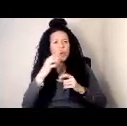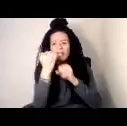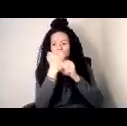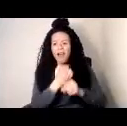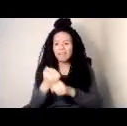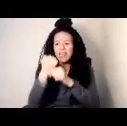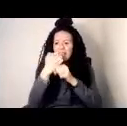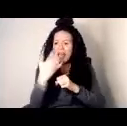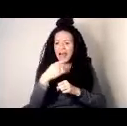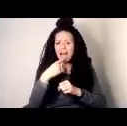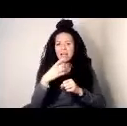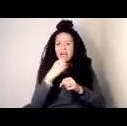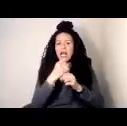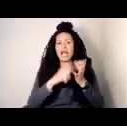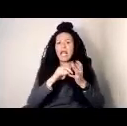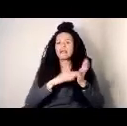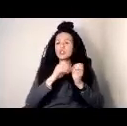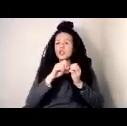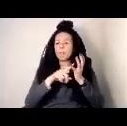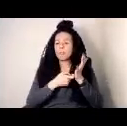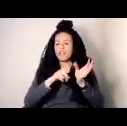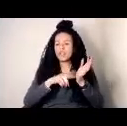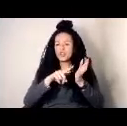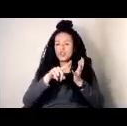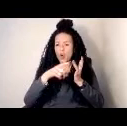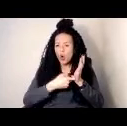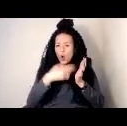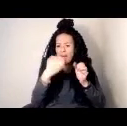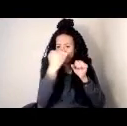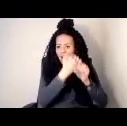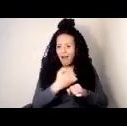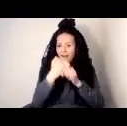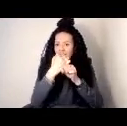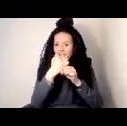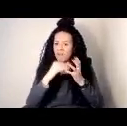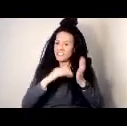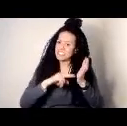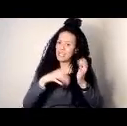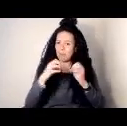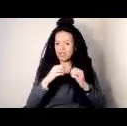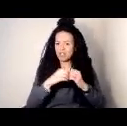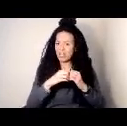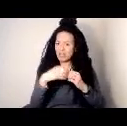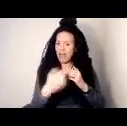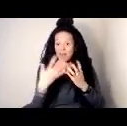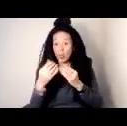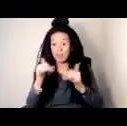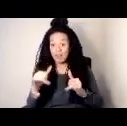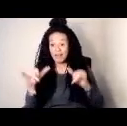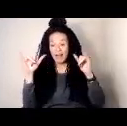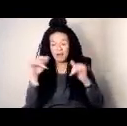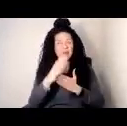cow at Glastonbury Tor. I'm not sure she would have approved of Columba banning women or cows.